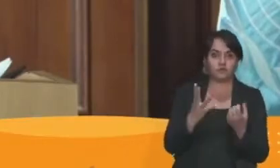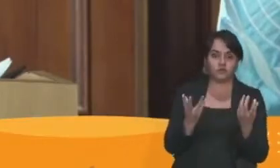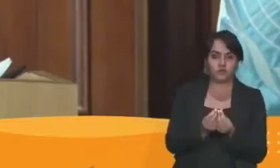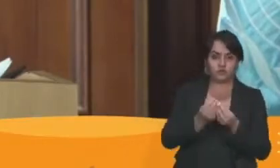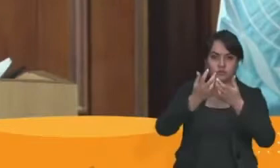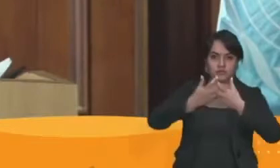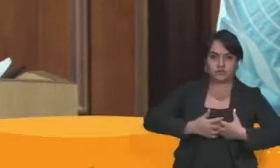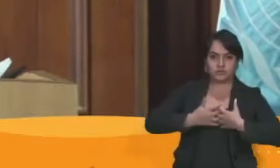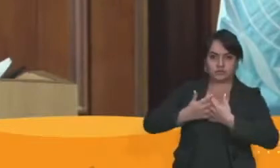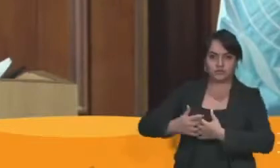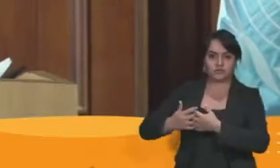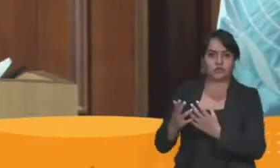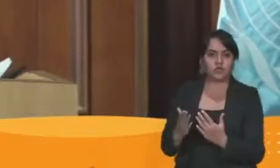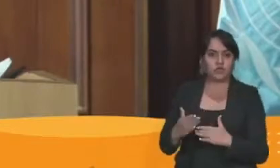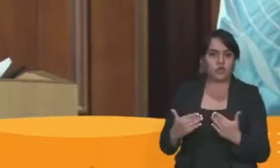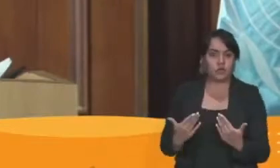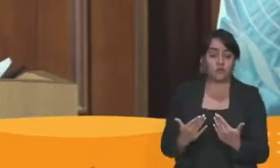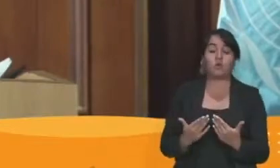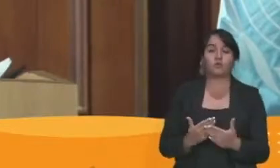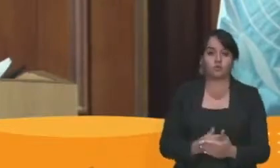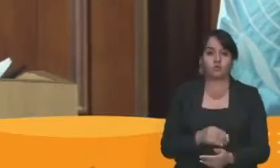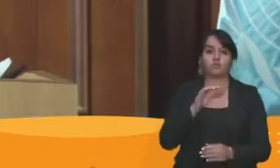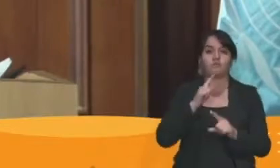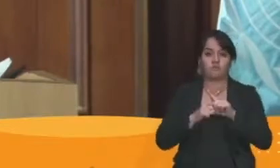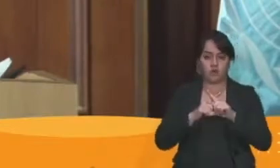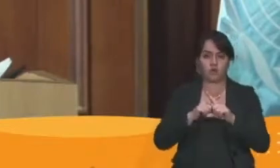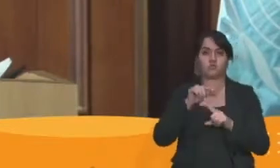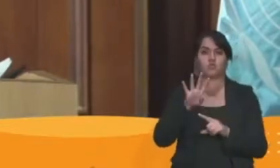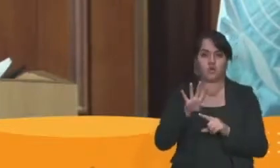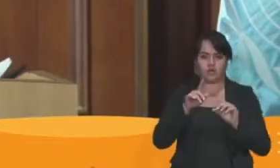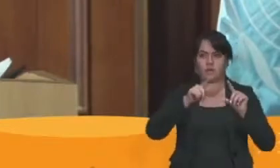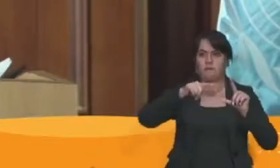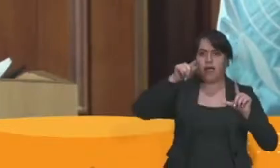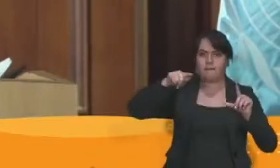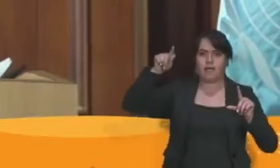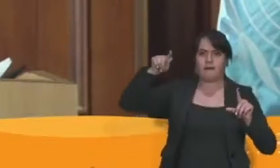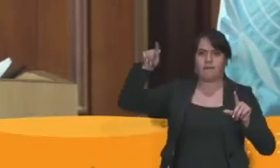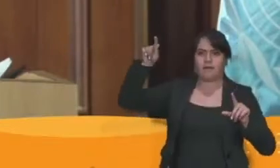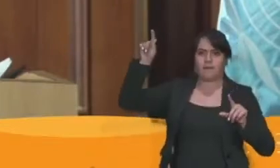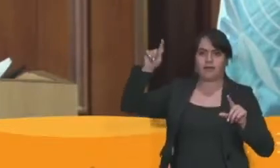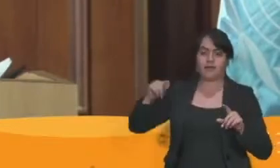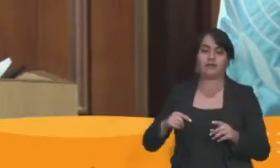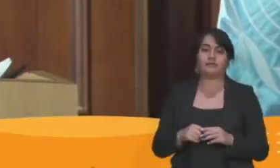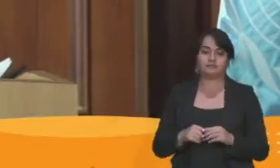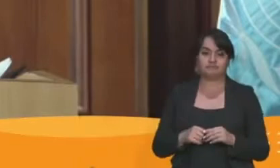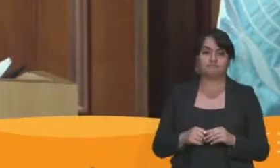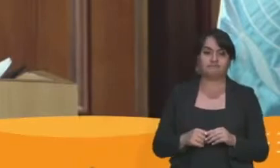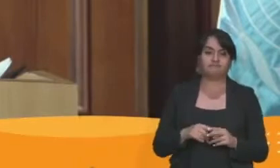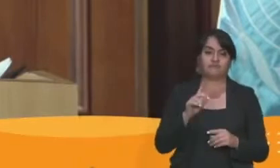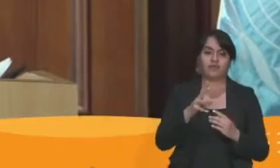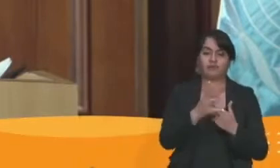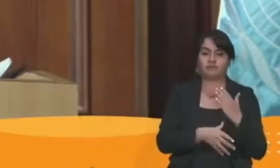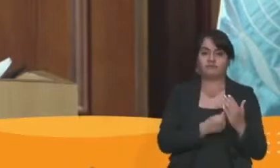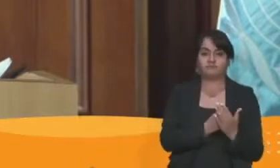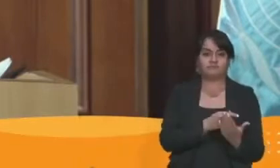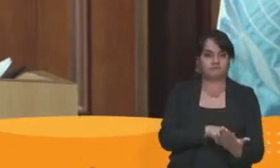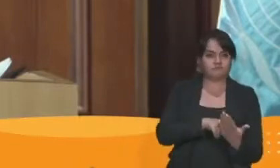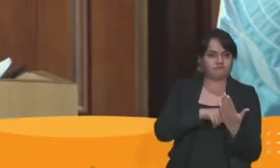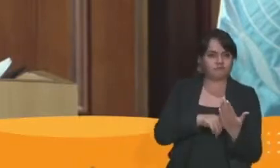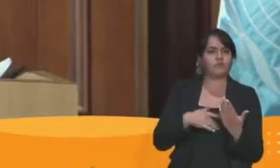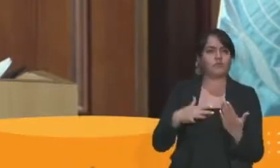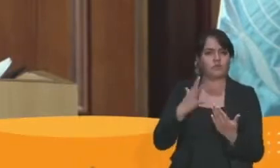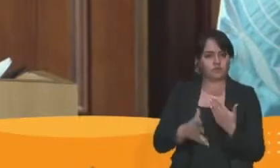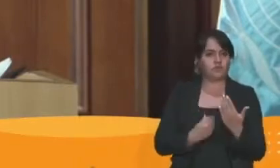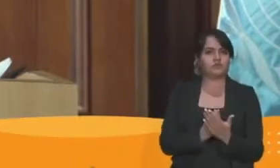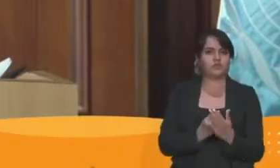corporations that increased 4 times versus last year, and they generated some